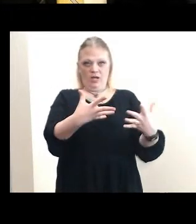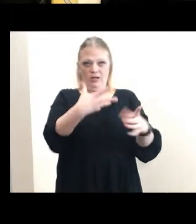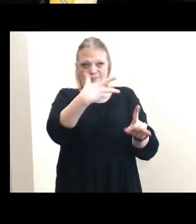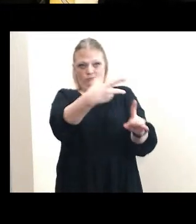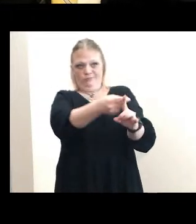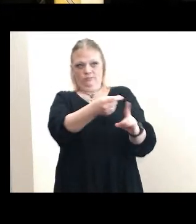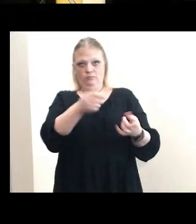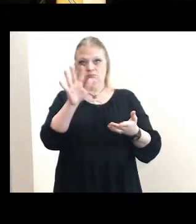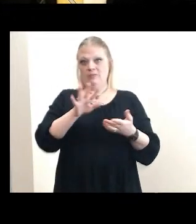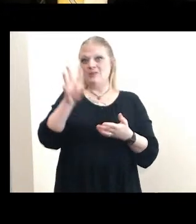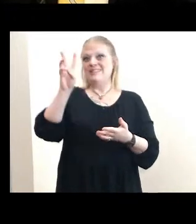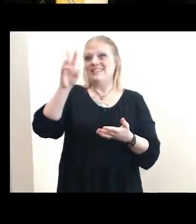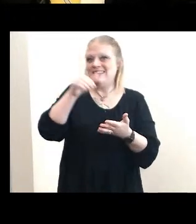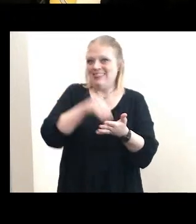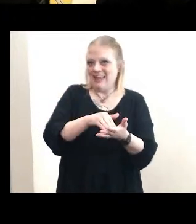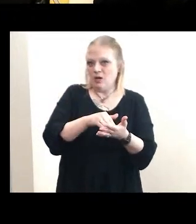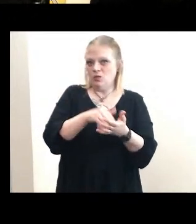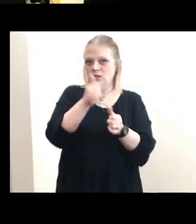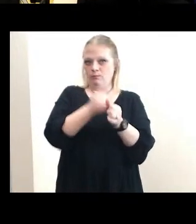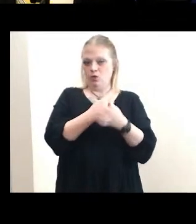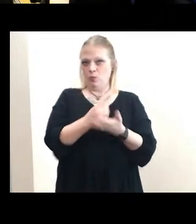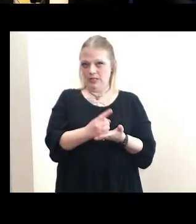about 6,000 doses per week.